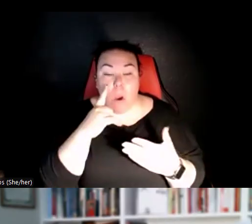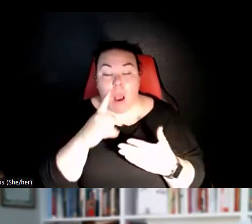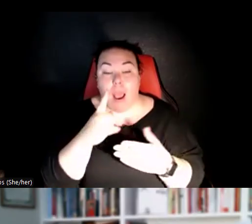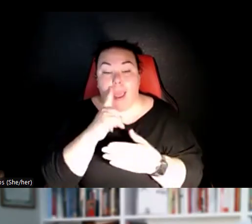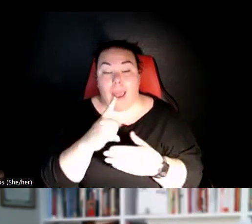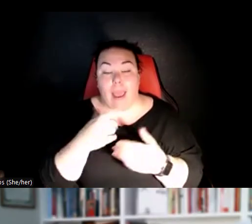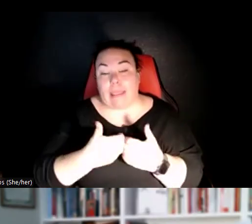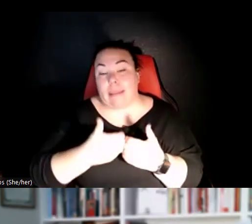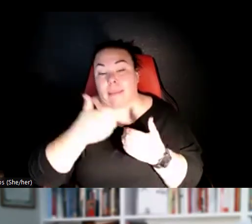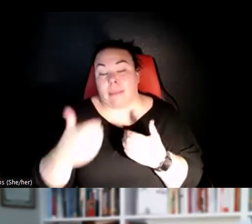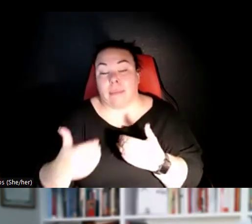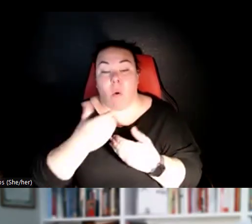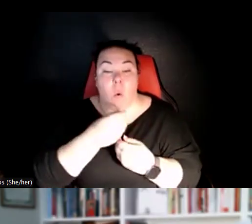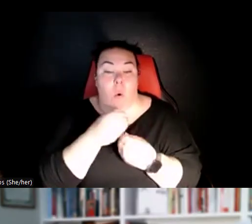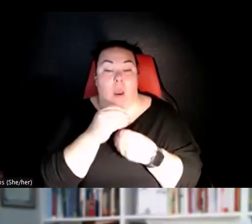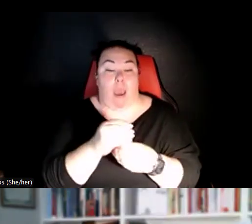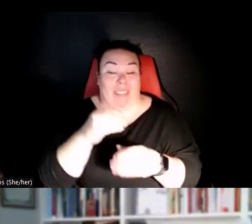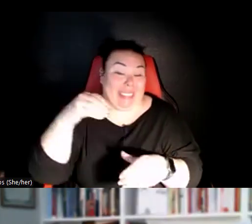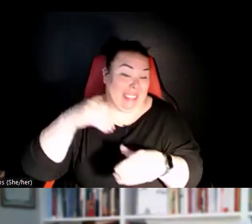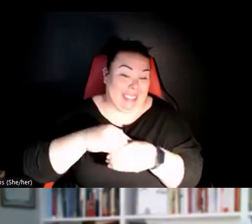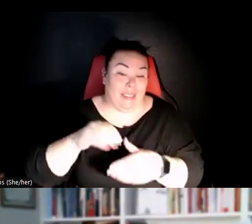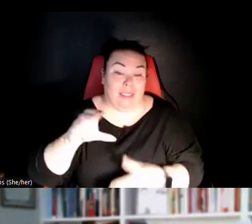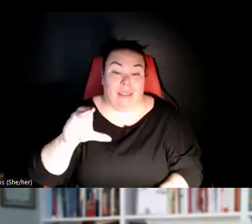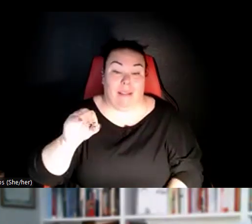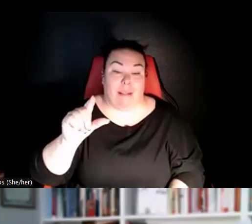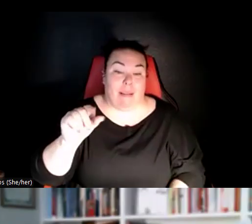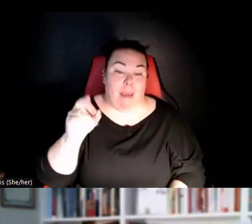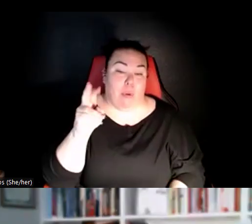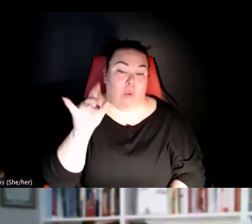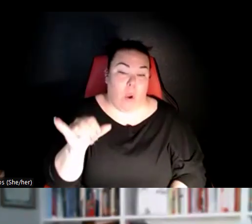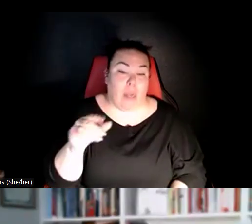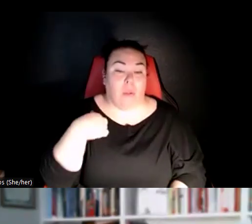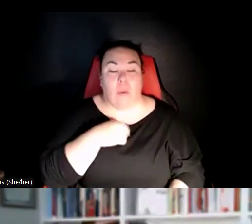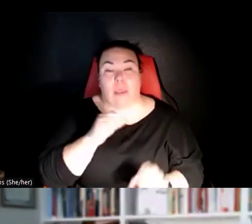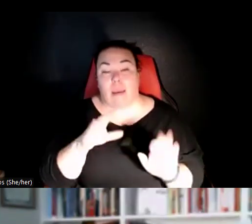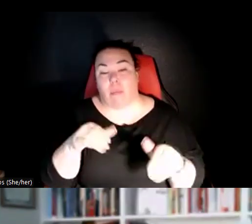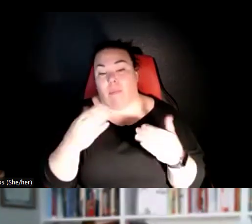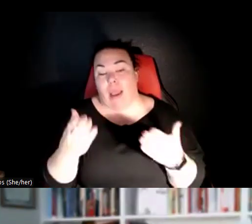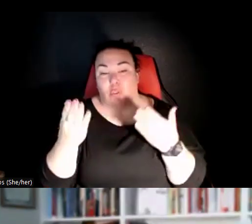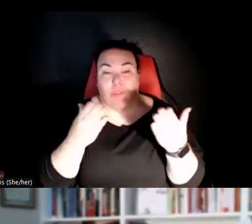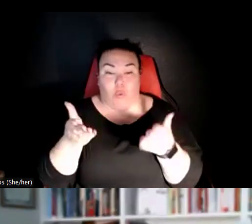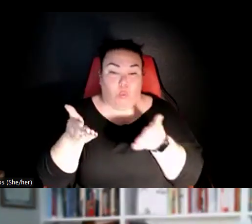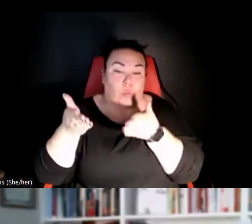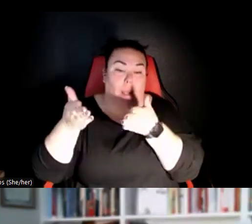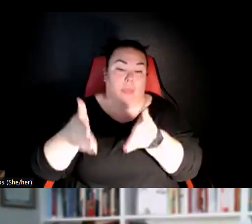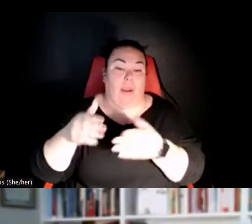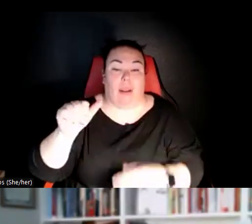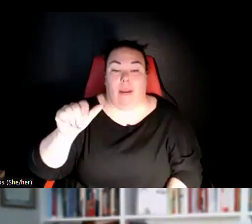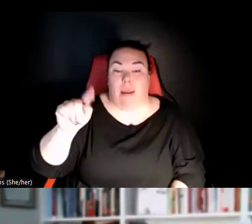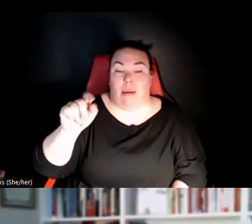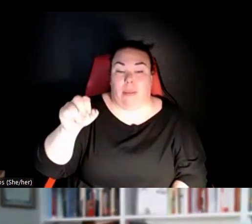order to provide direct services right there in the Altadena, Pasadena